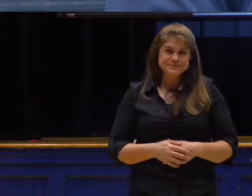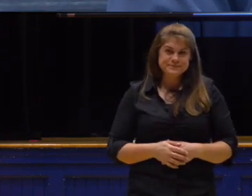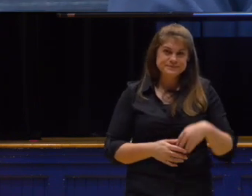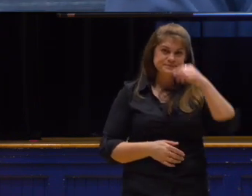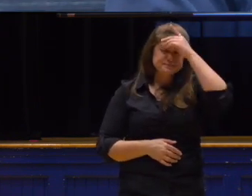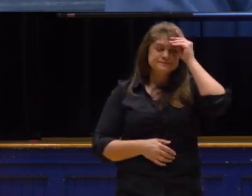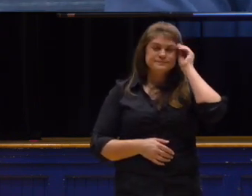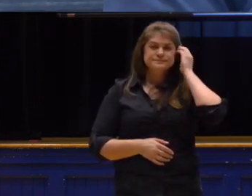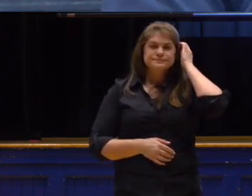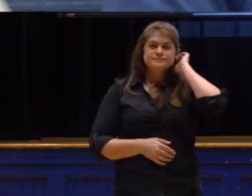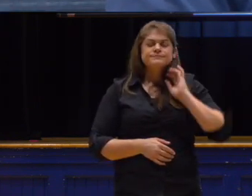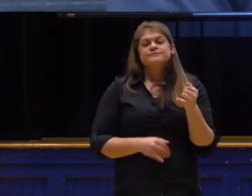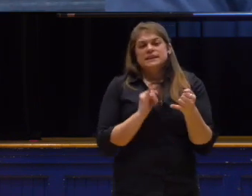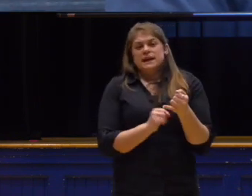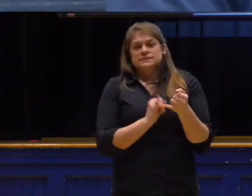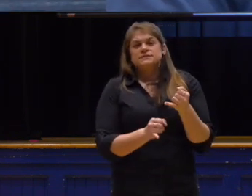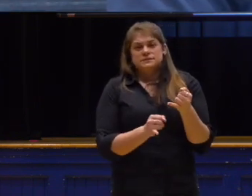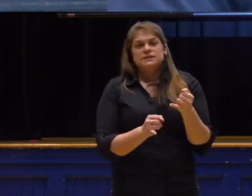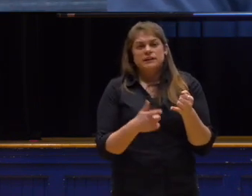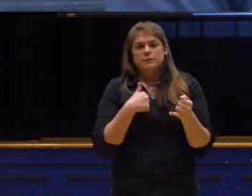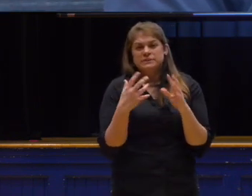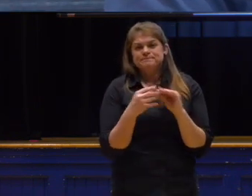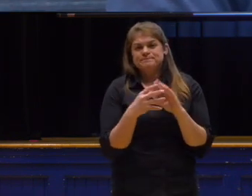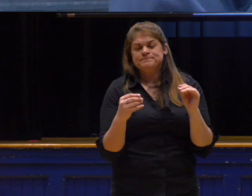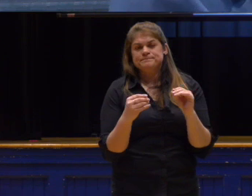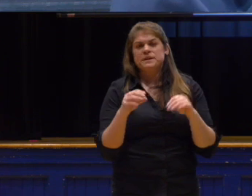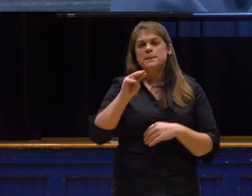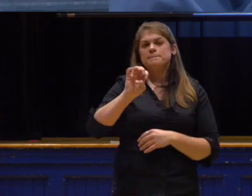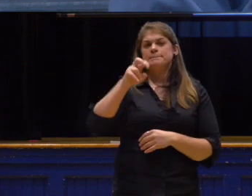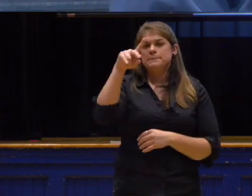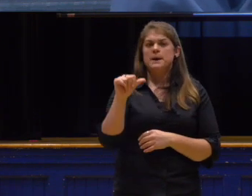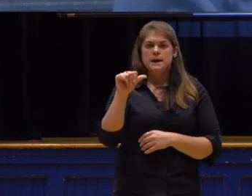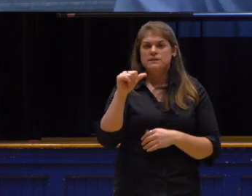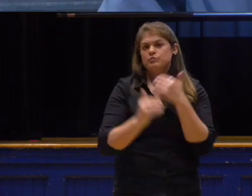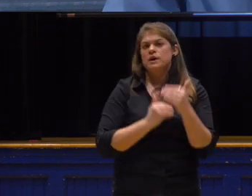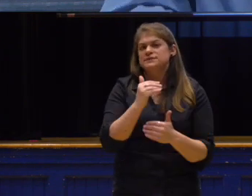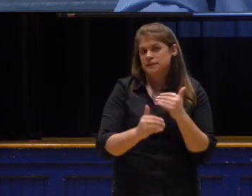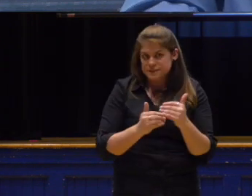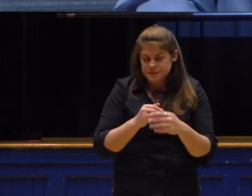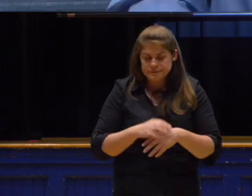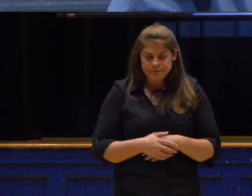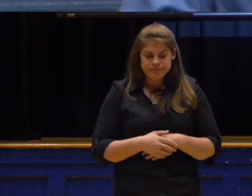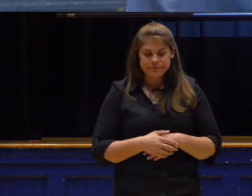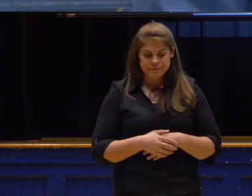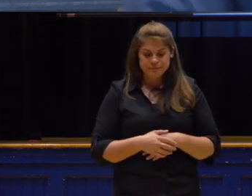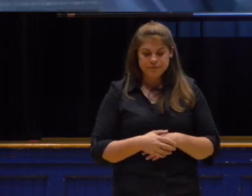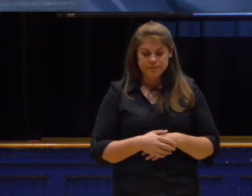The last thing for me to speak about is the MEPA process. Um,